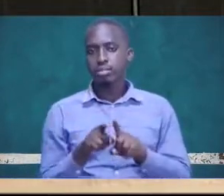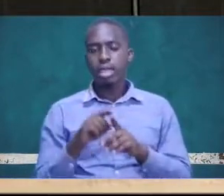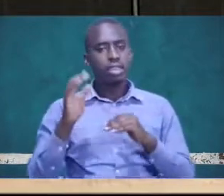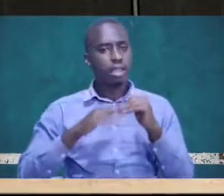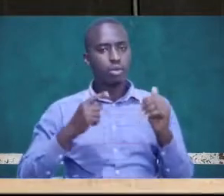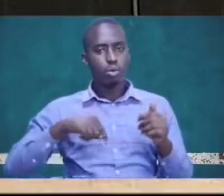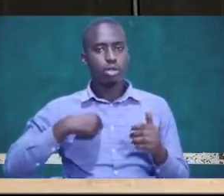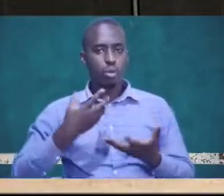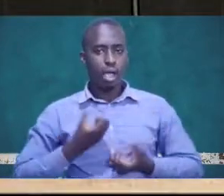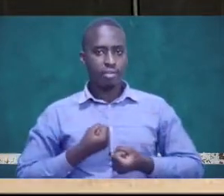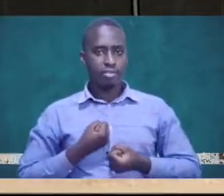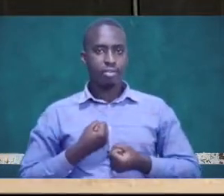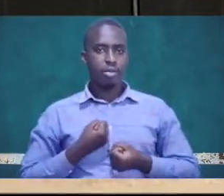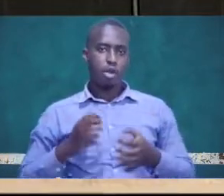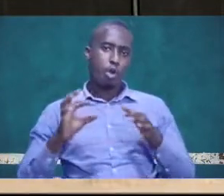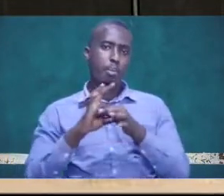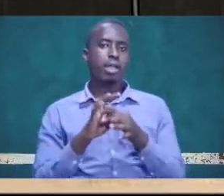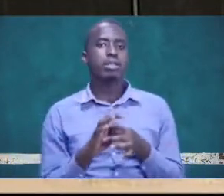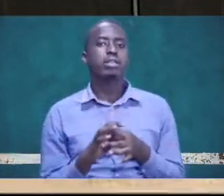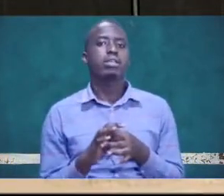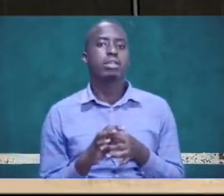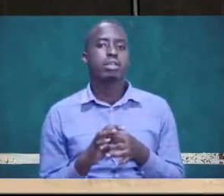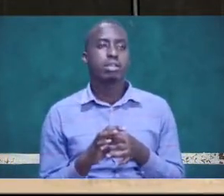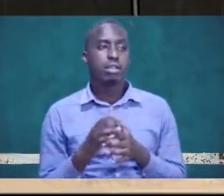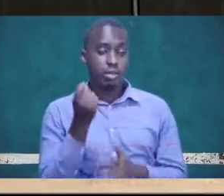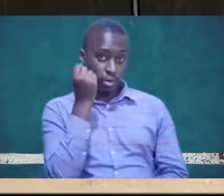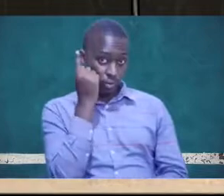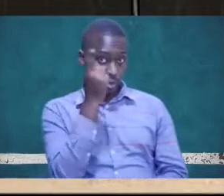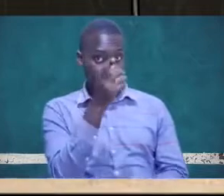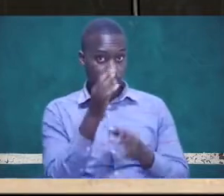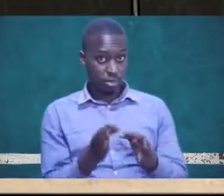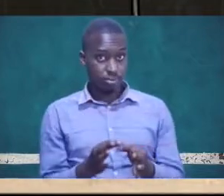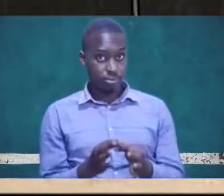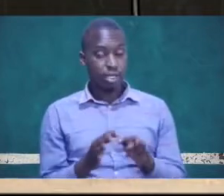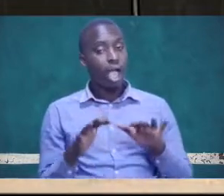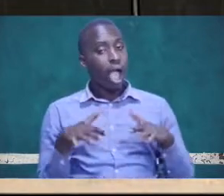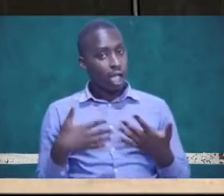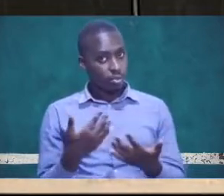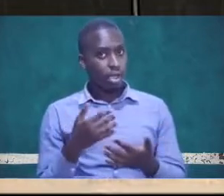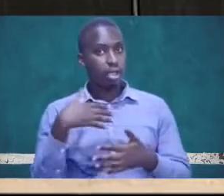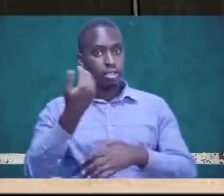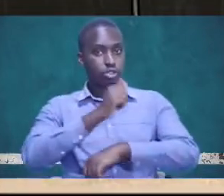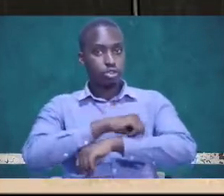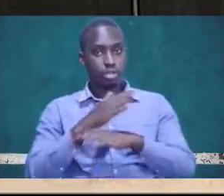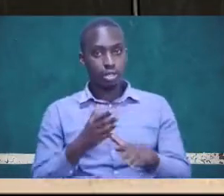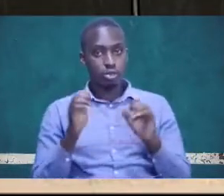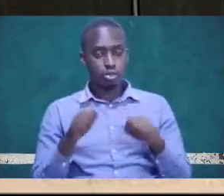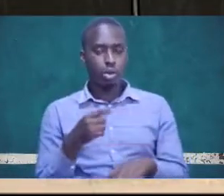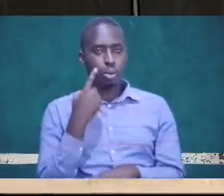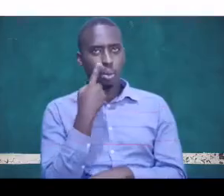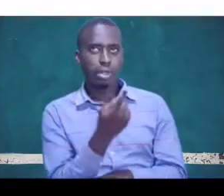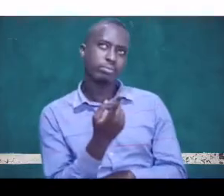we have combined. Do you understand that one now? So then, students, here we can now